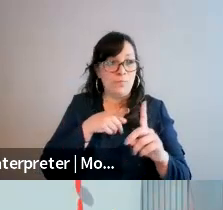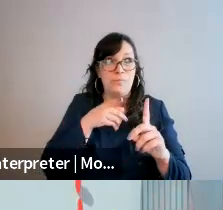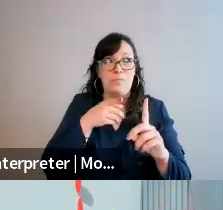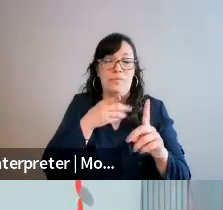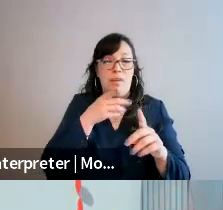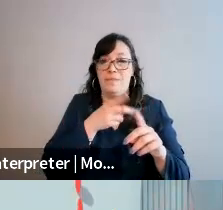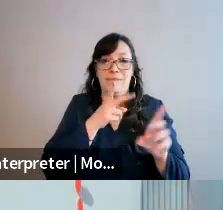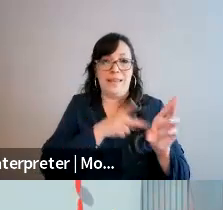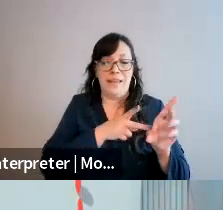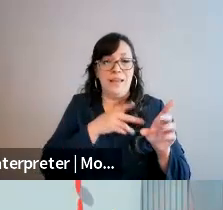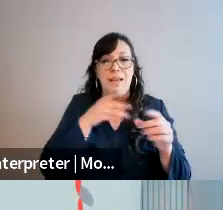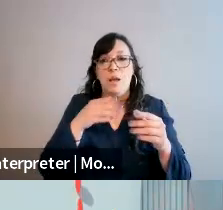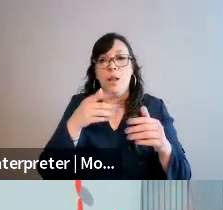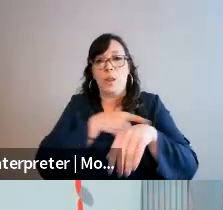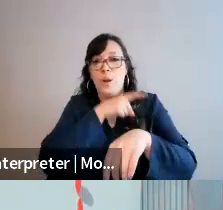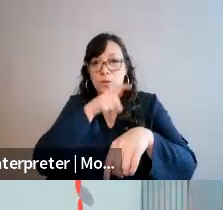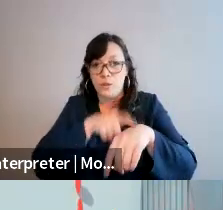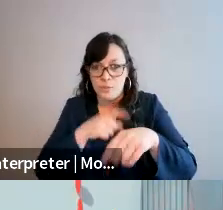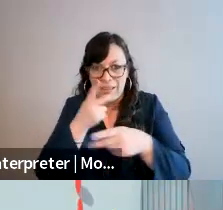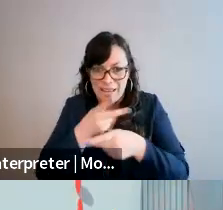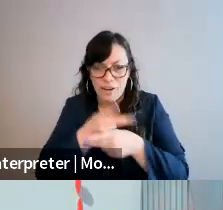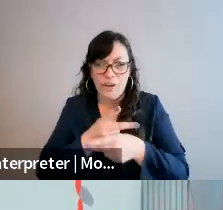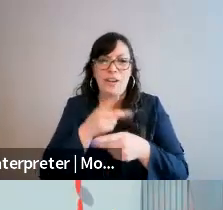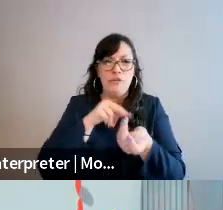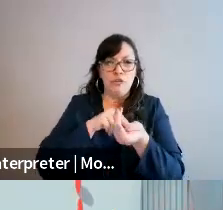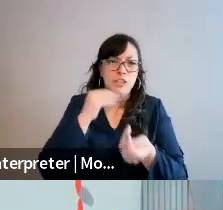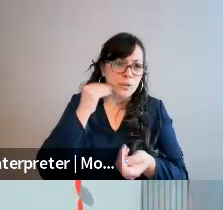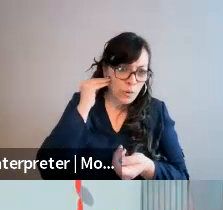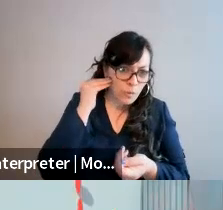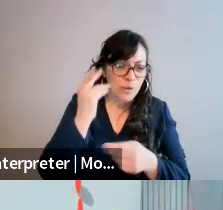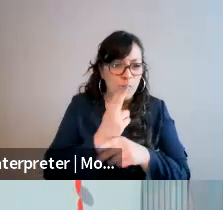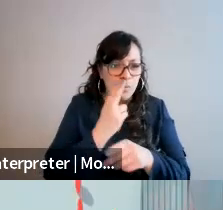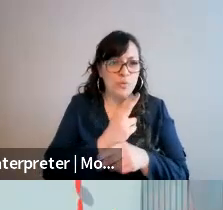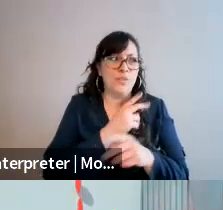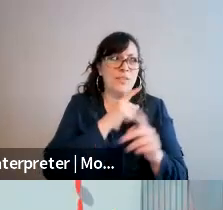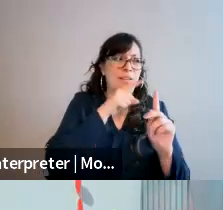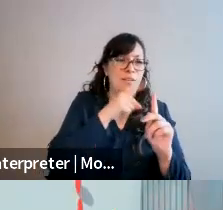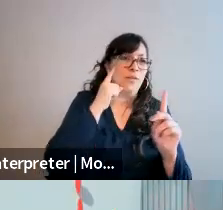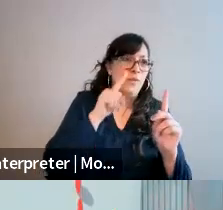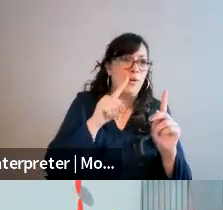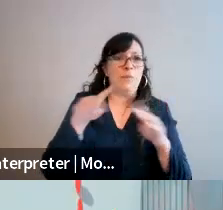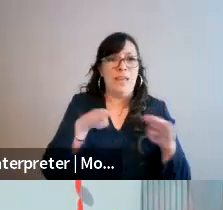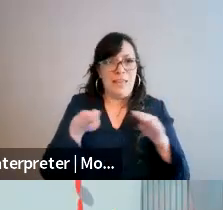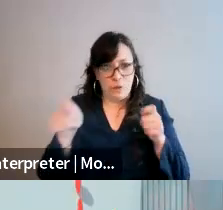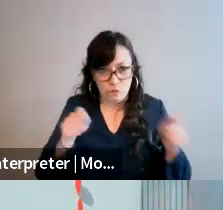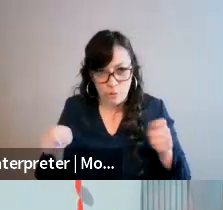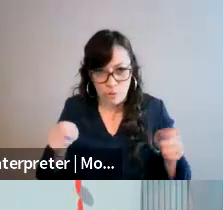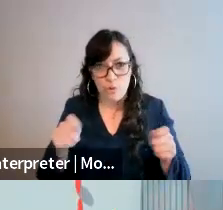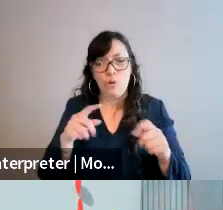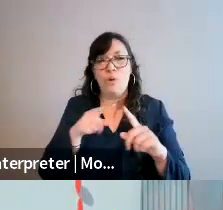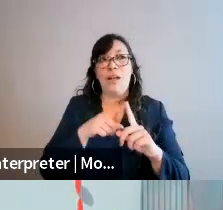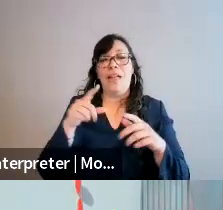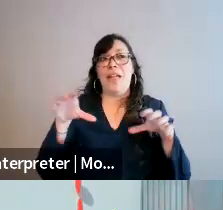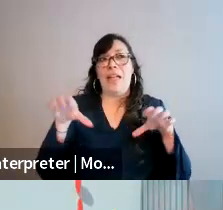will. Long-term care and nursing homes use these laws and drugs for behavior control. Active duty soldiers